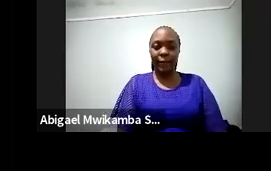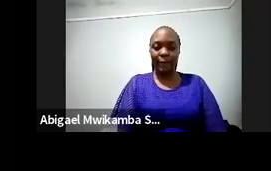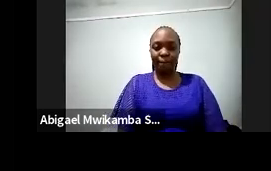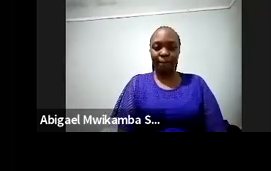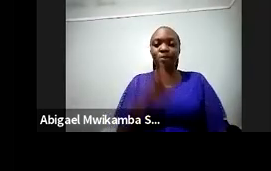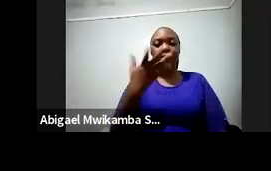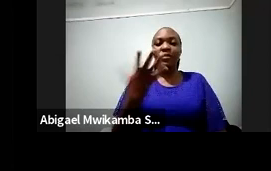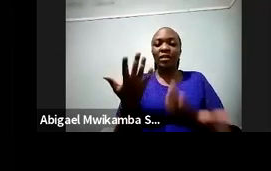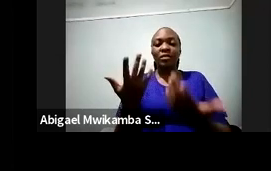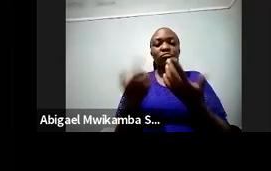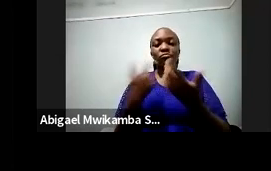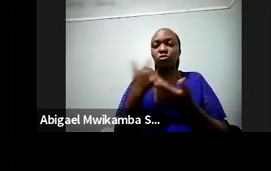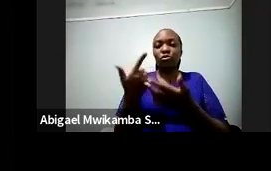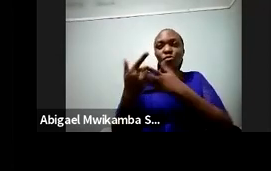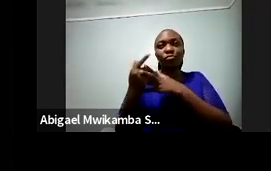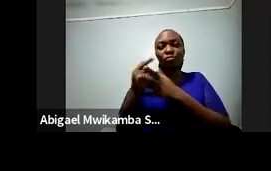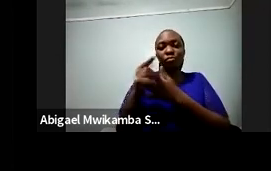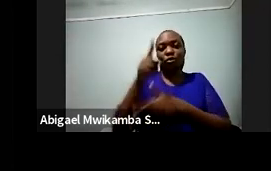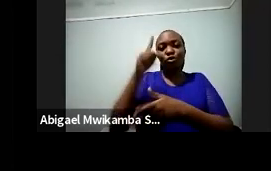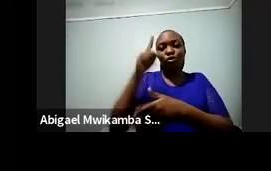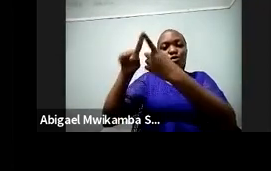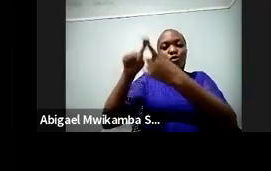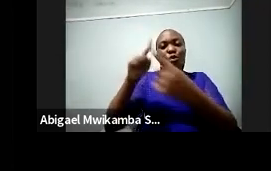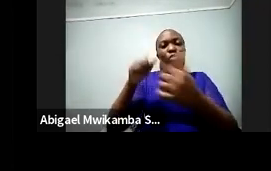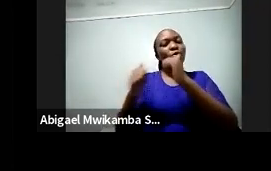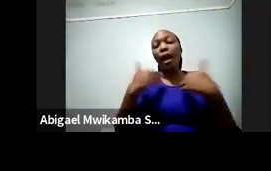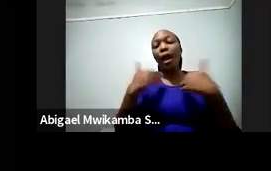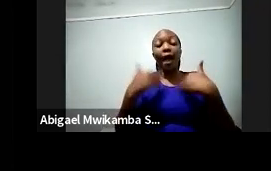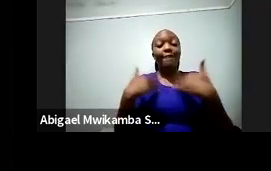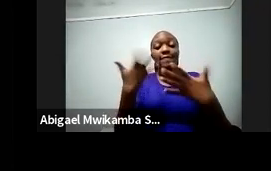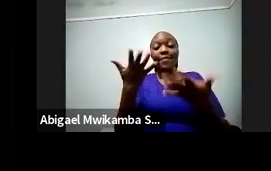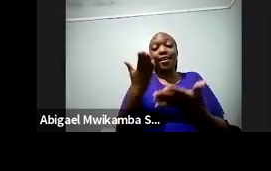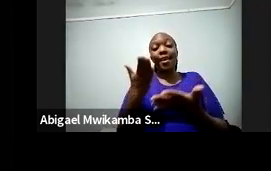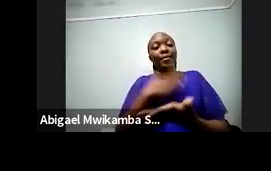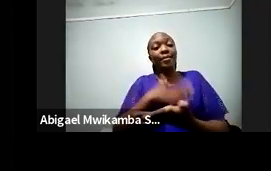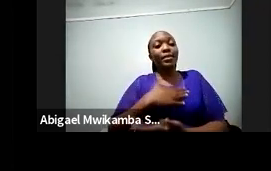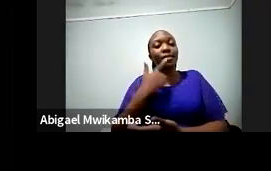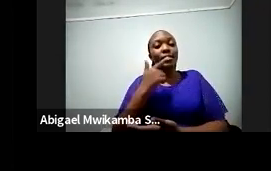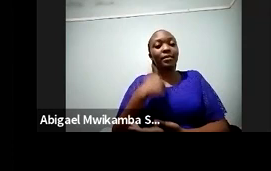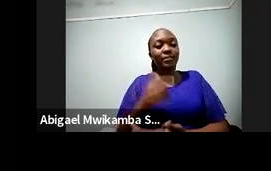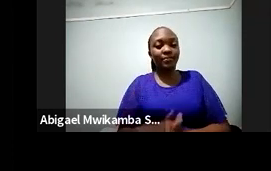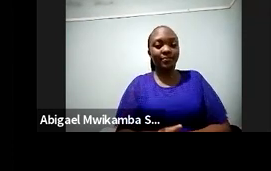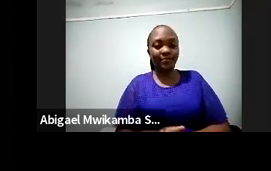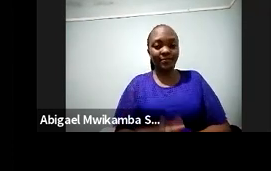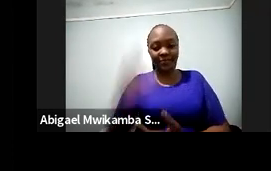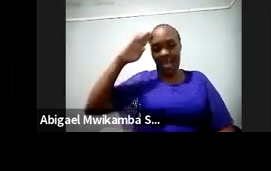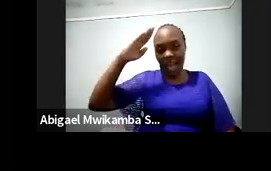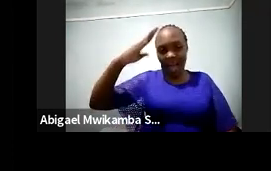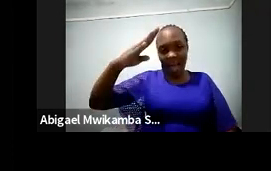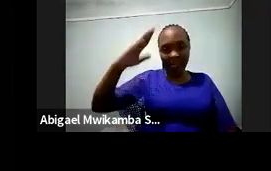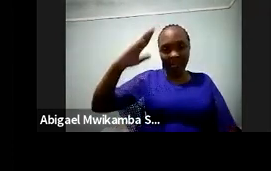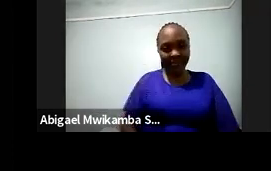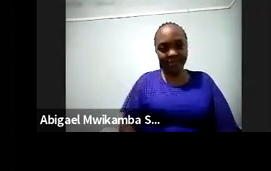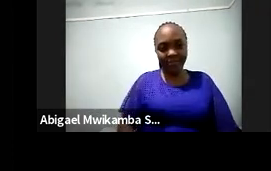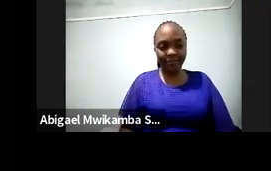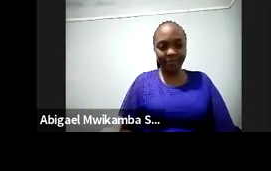So really, what kind of goals are in this class? That's what I need to sample. Hello, everyone.